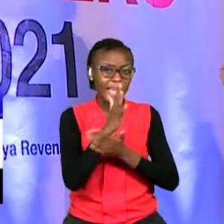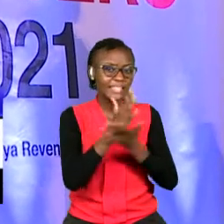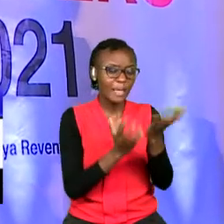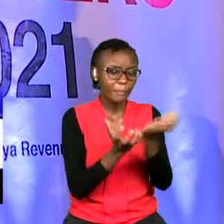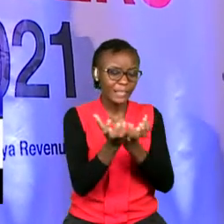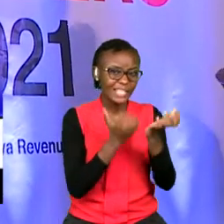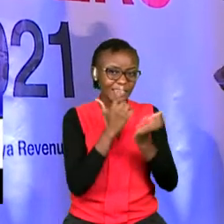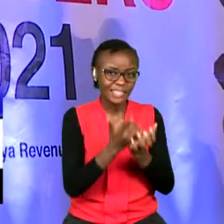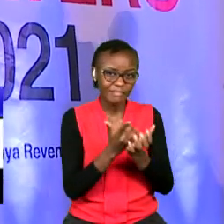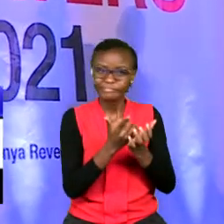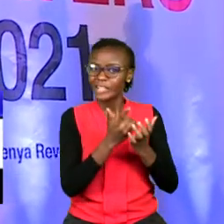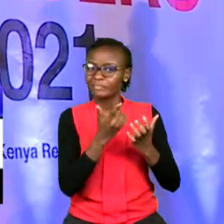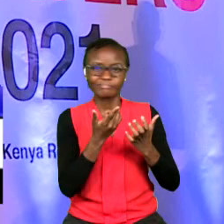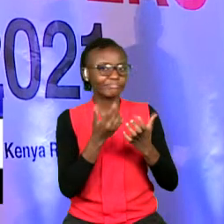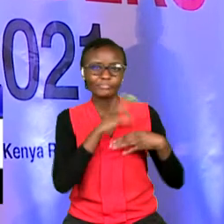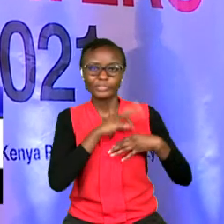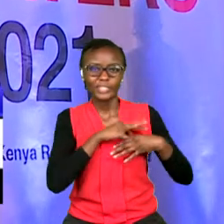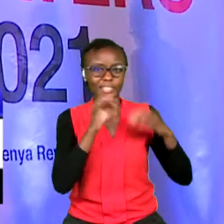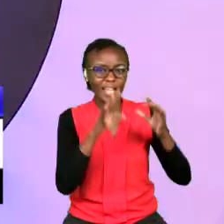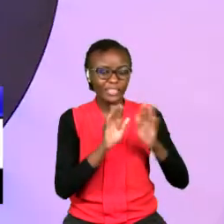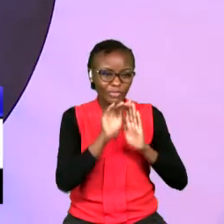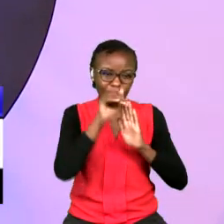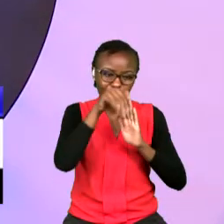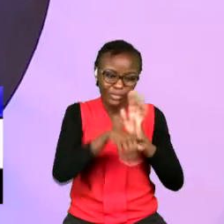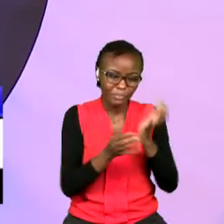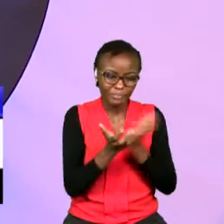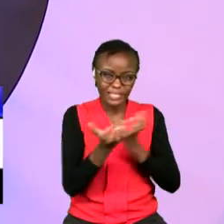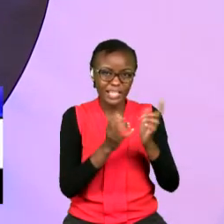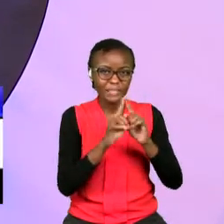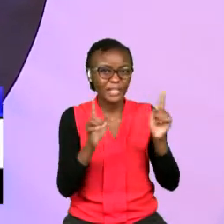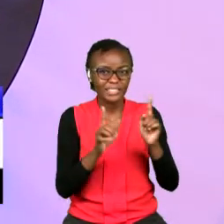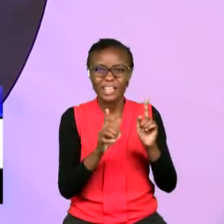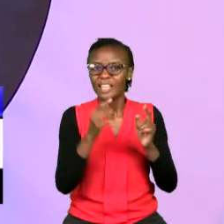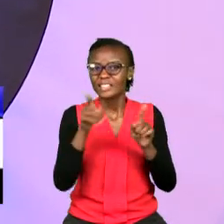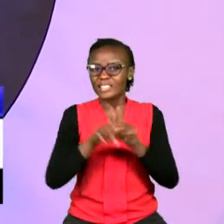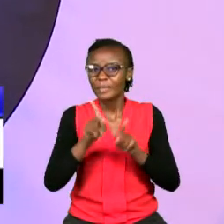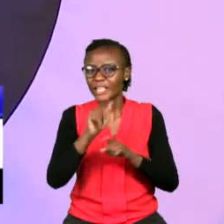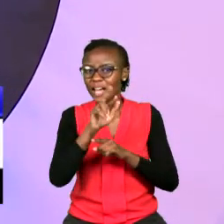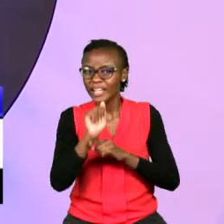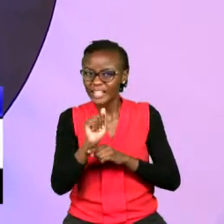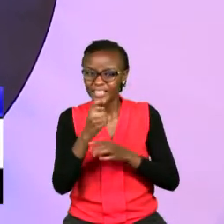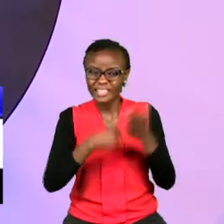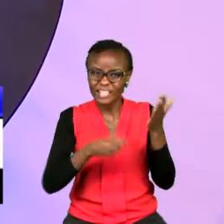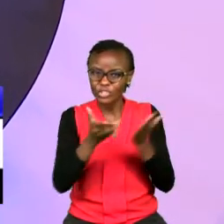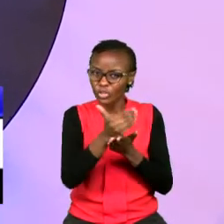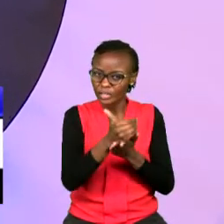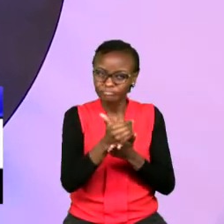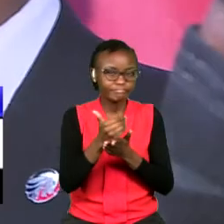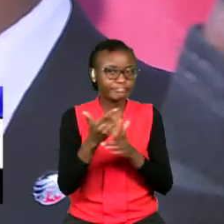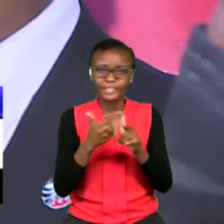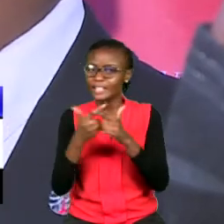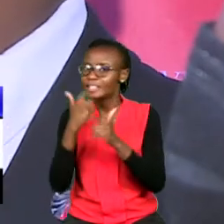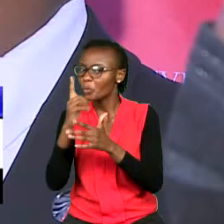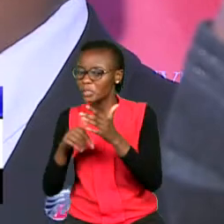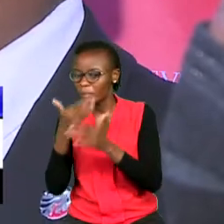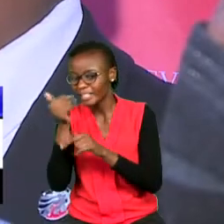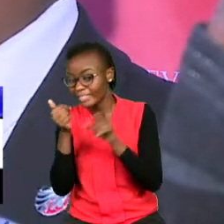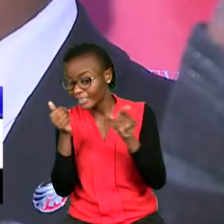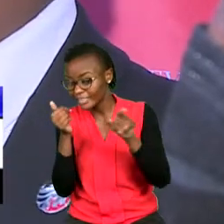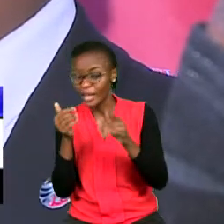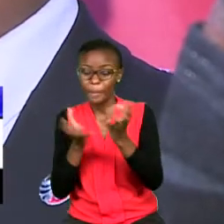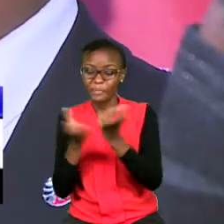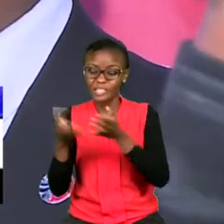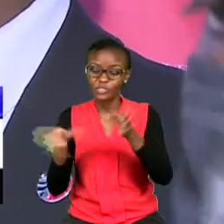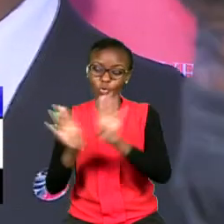complaining about the newly introduced tax, the taxman is of the thought that these businesses should instead close down. A business